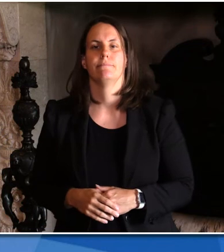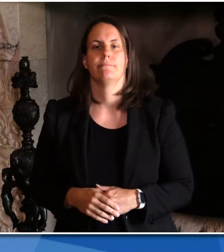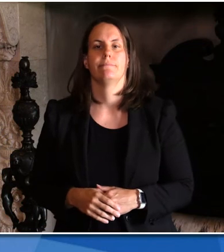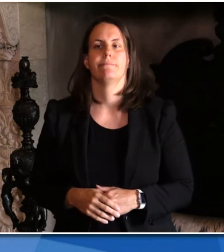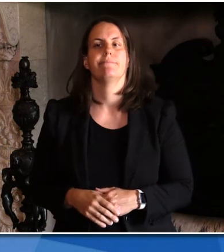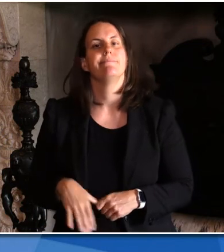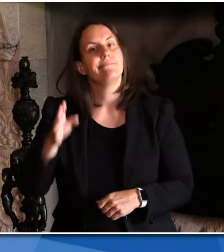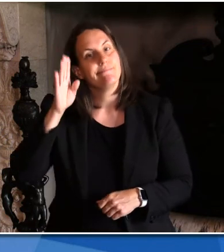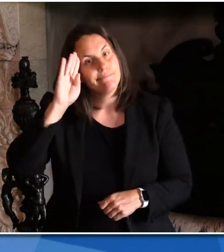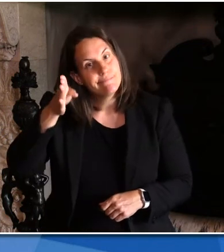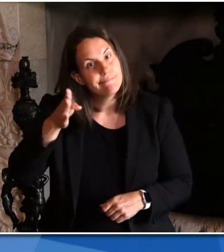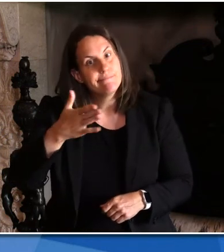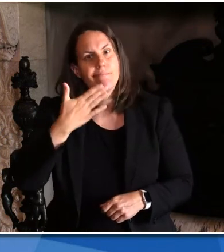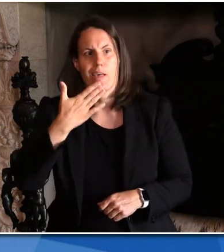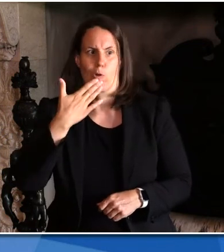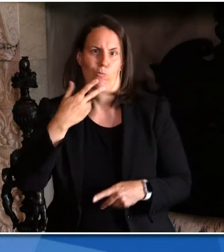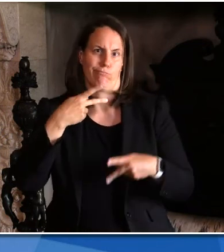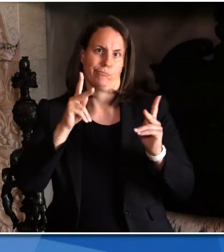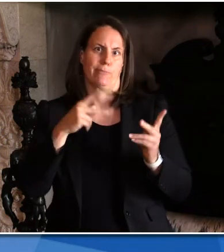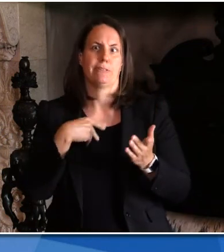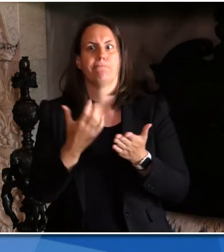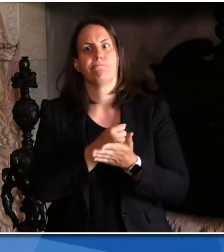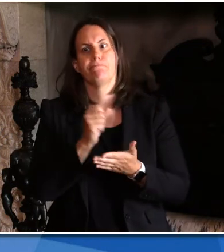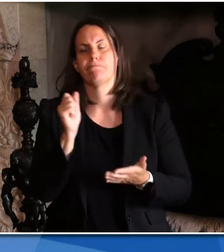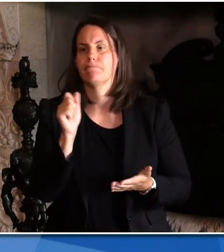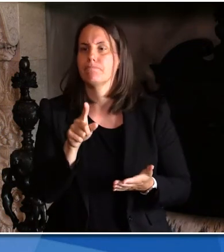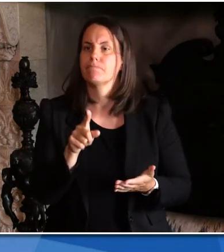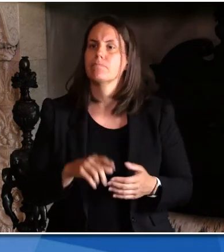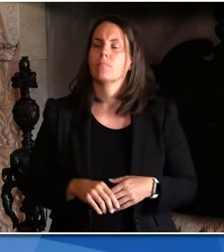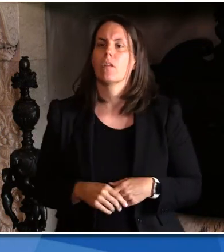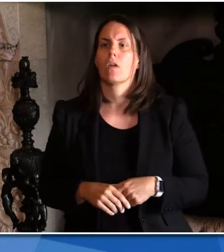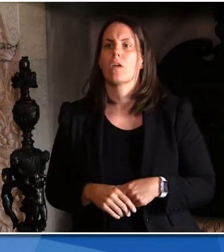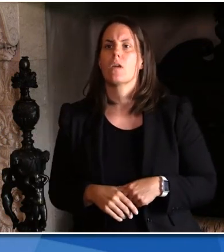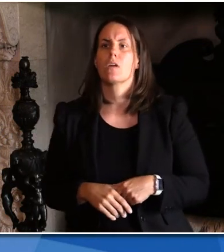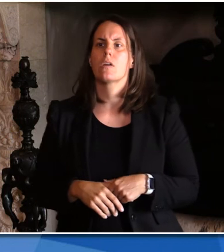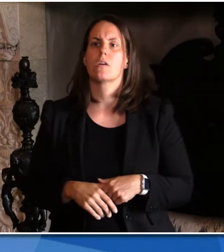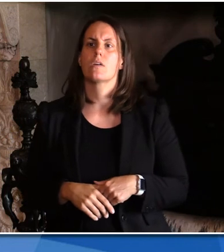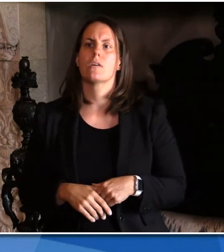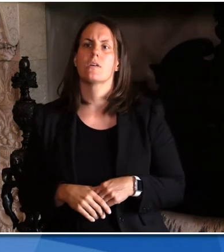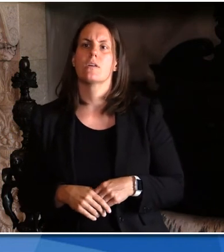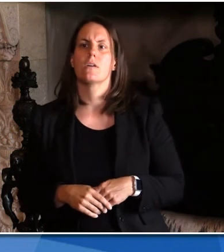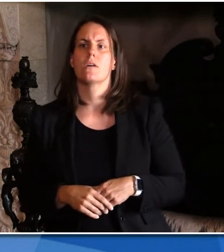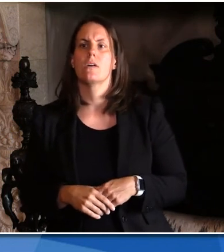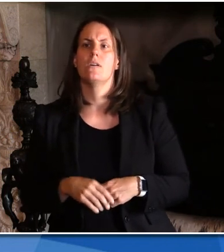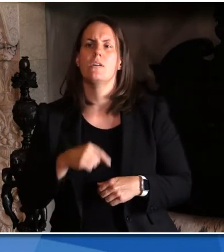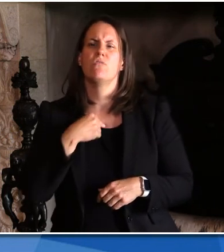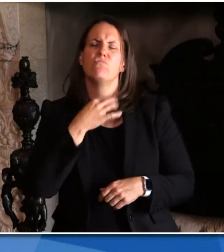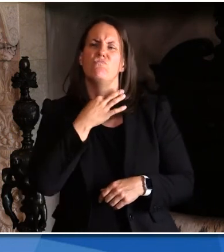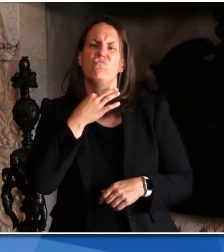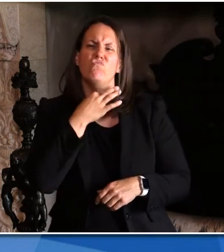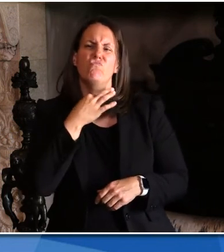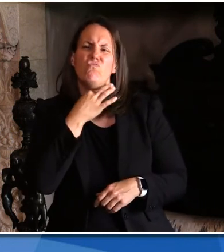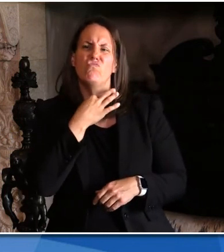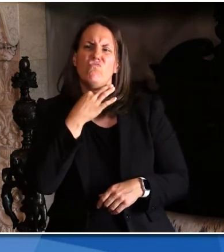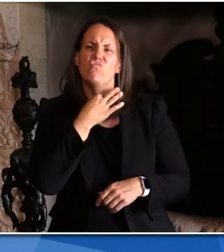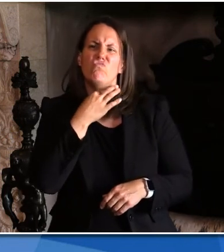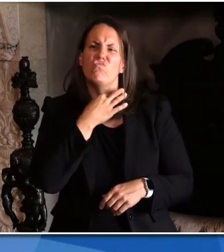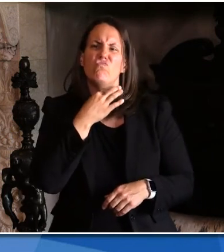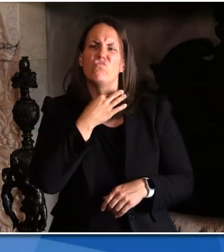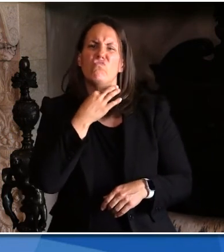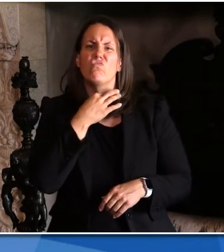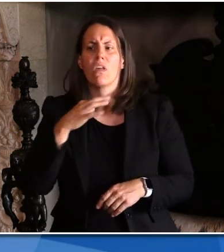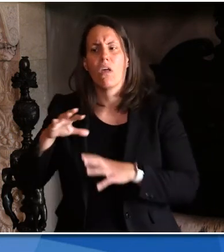Hi, thanks for taking this call. I'm just wondering where we're at exactly with how many contact tracers we've hired. Just curious how